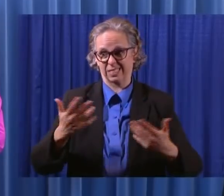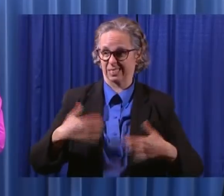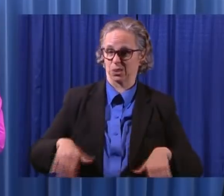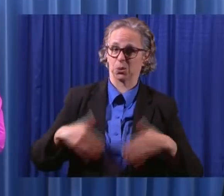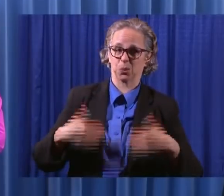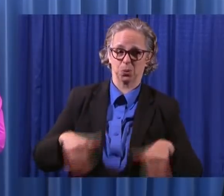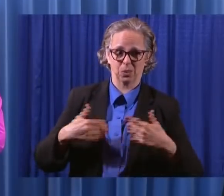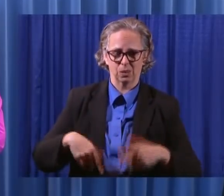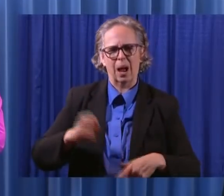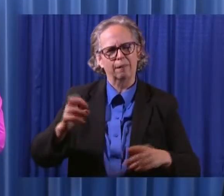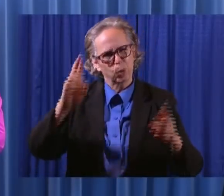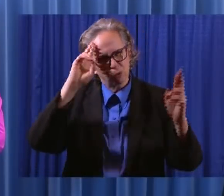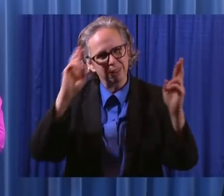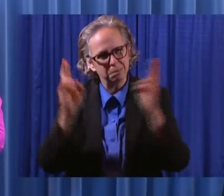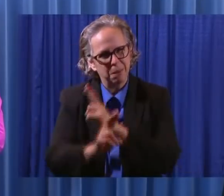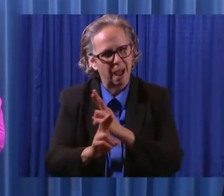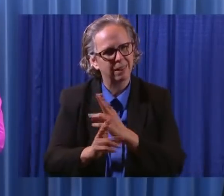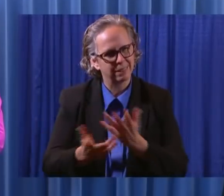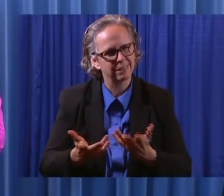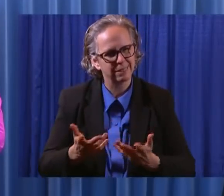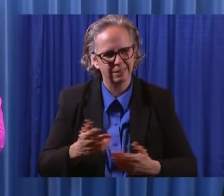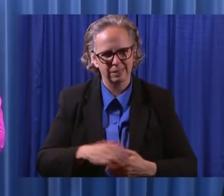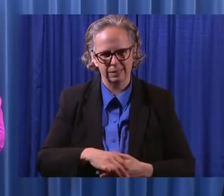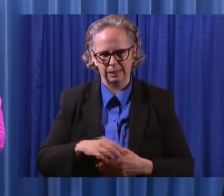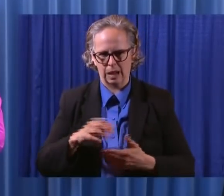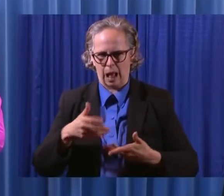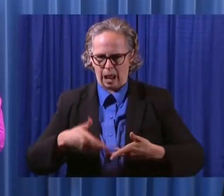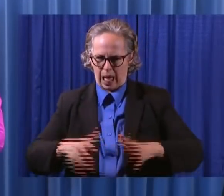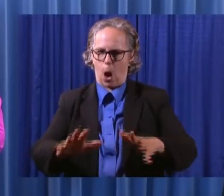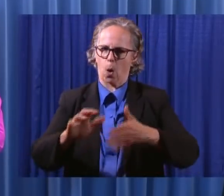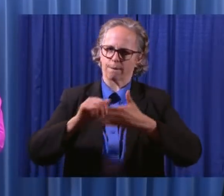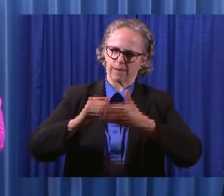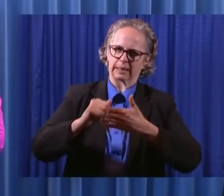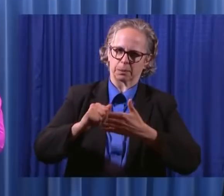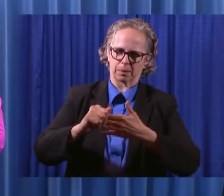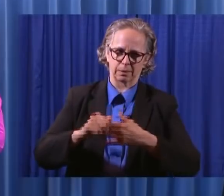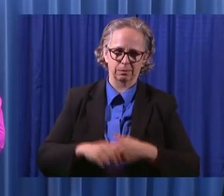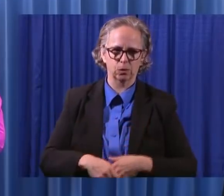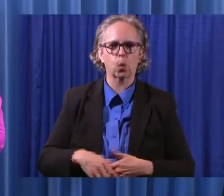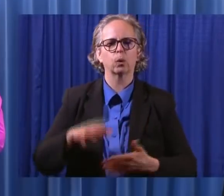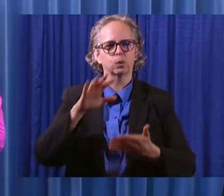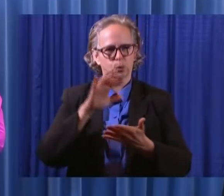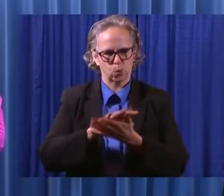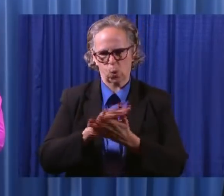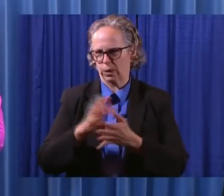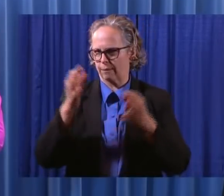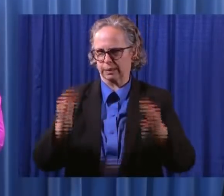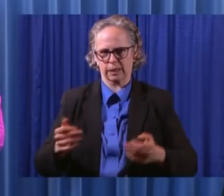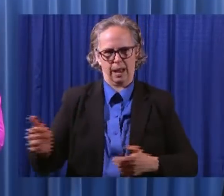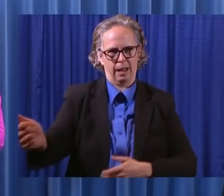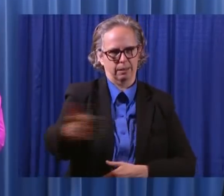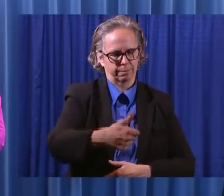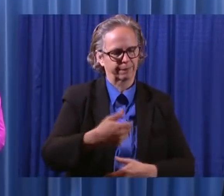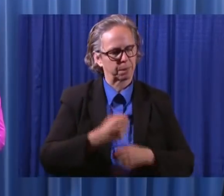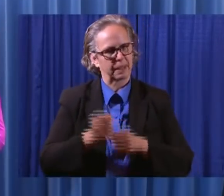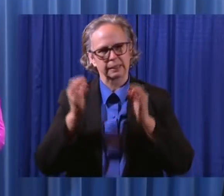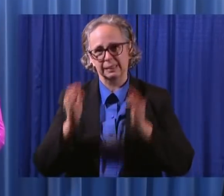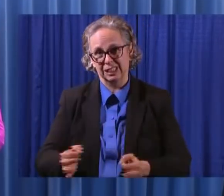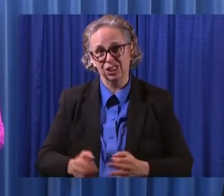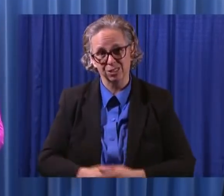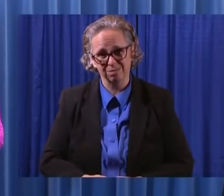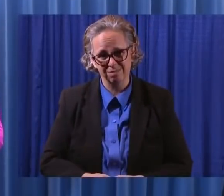differences that schools have. So schools are going to have a lot of flexibility. That means communities are going to have the